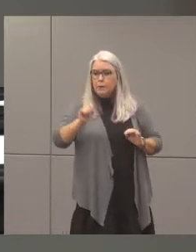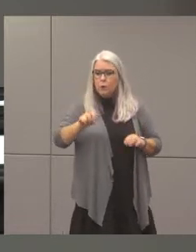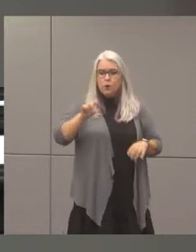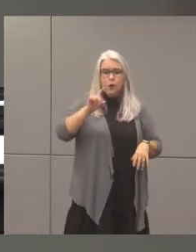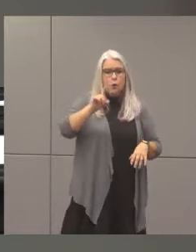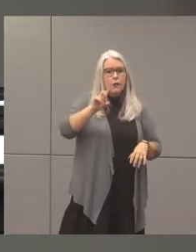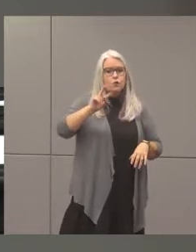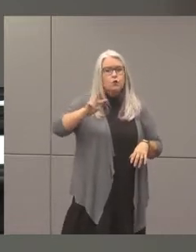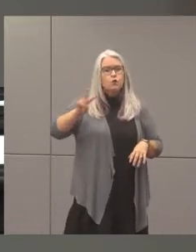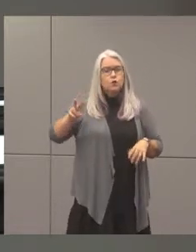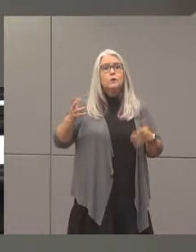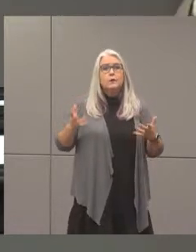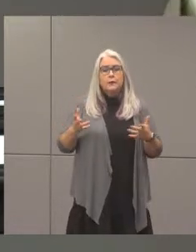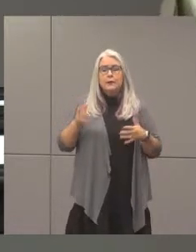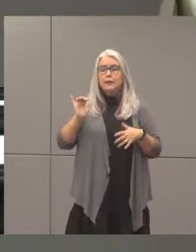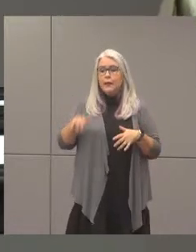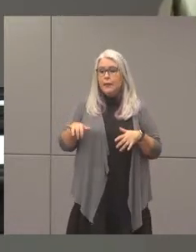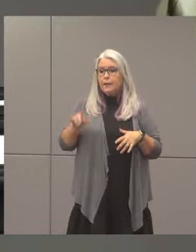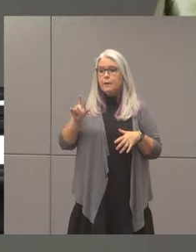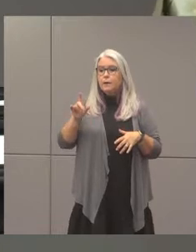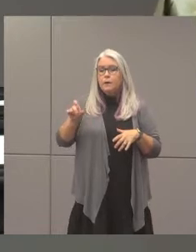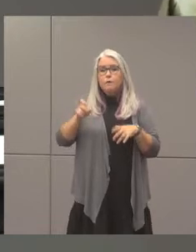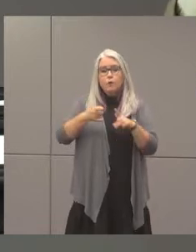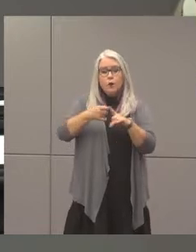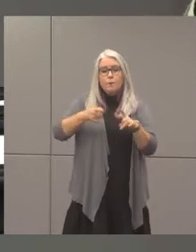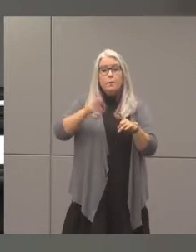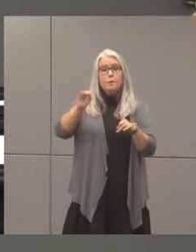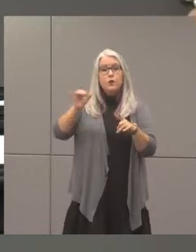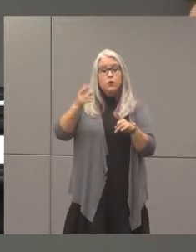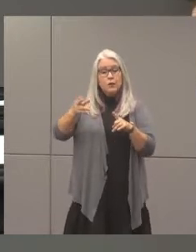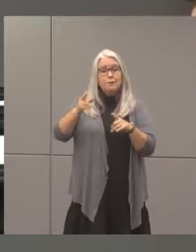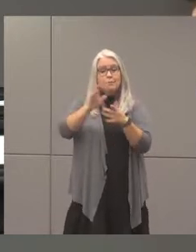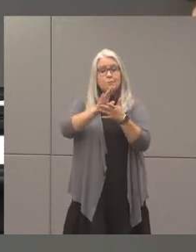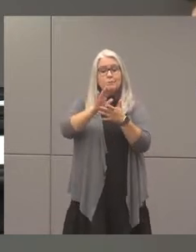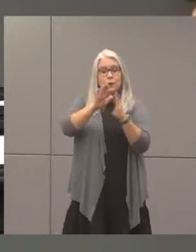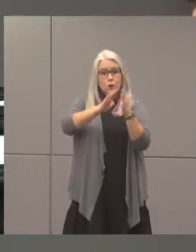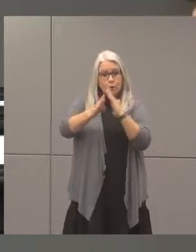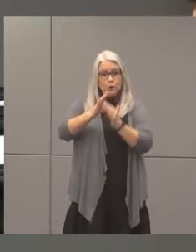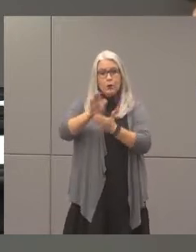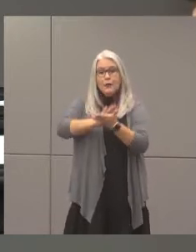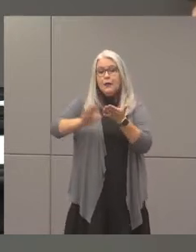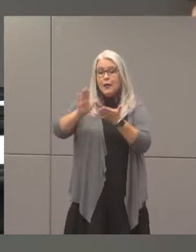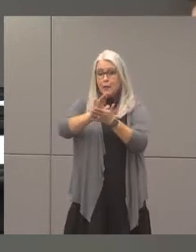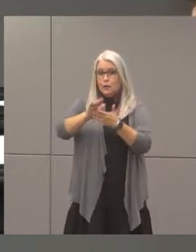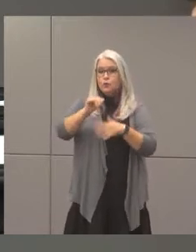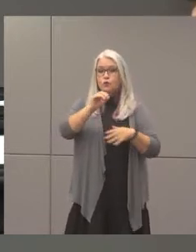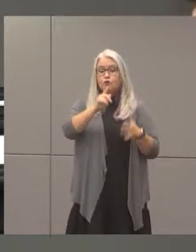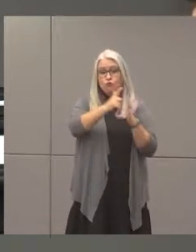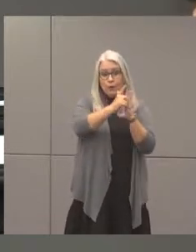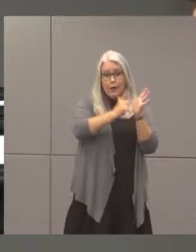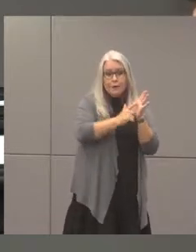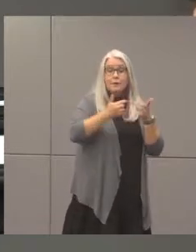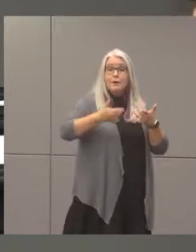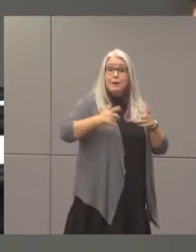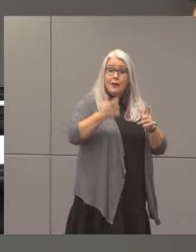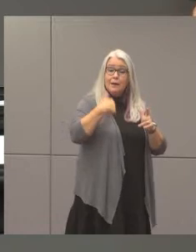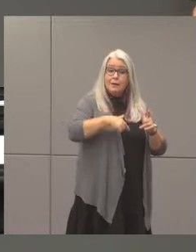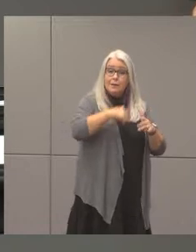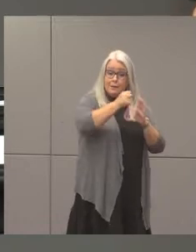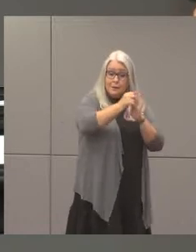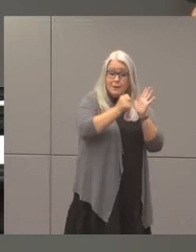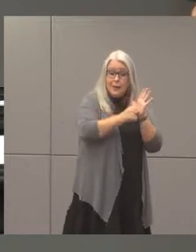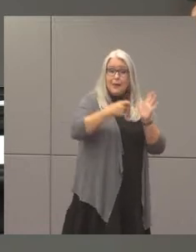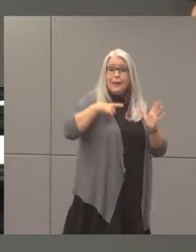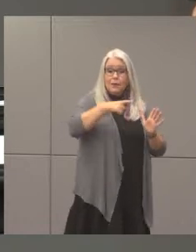389.122. It's from the Michigan Community College Act. It deals with letting the state legislators